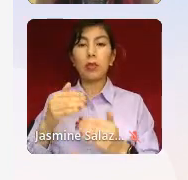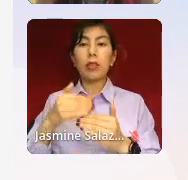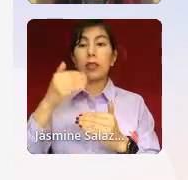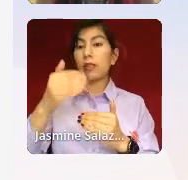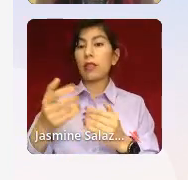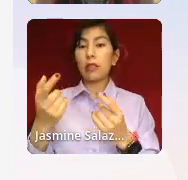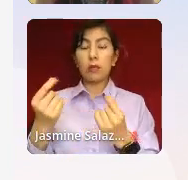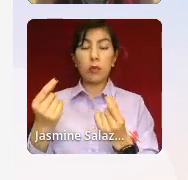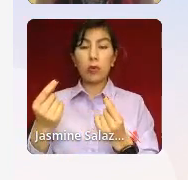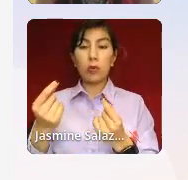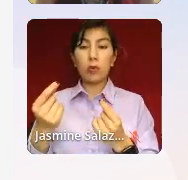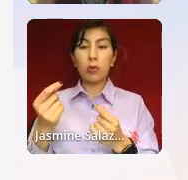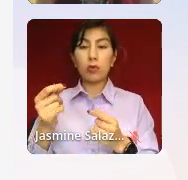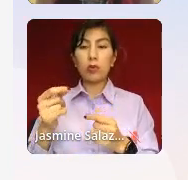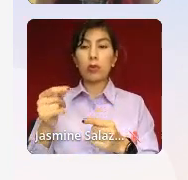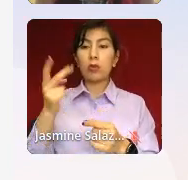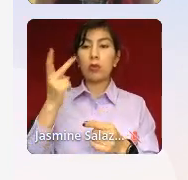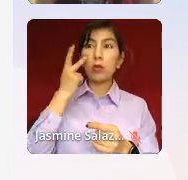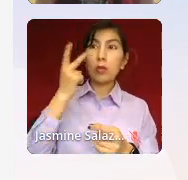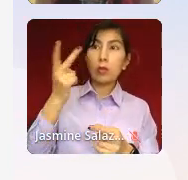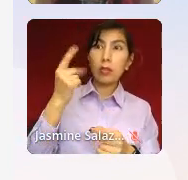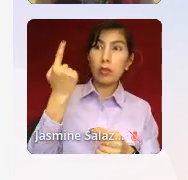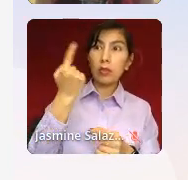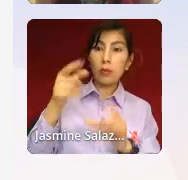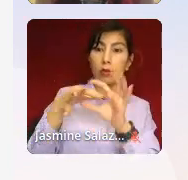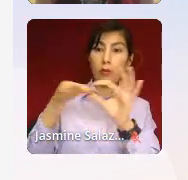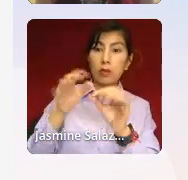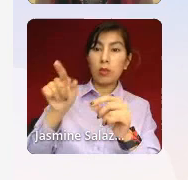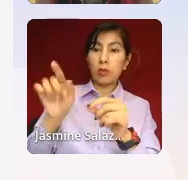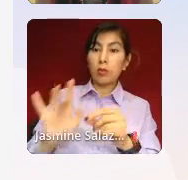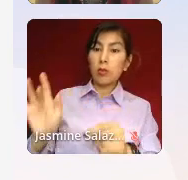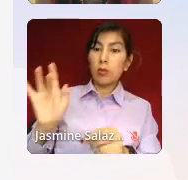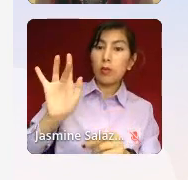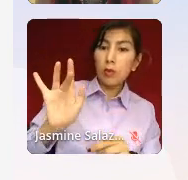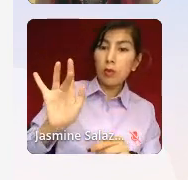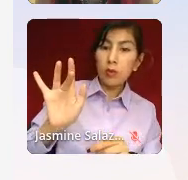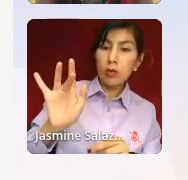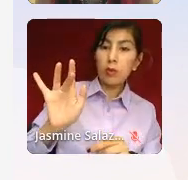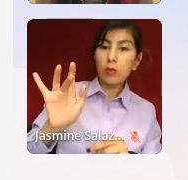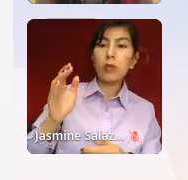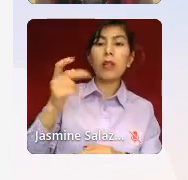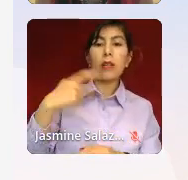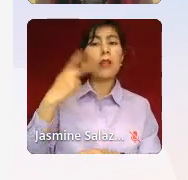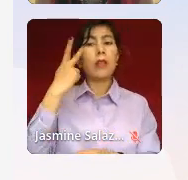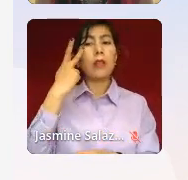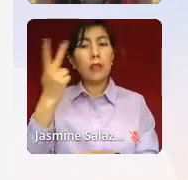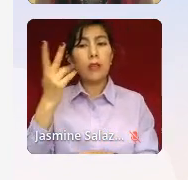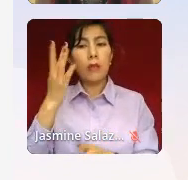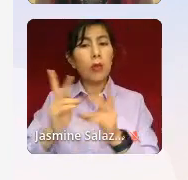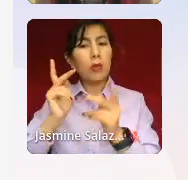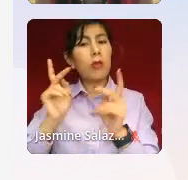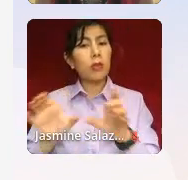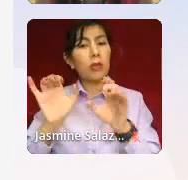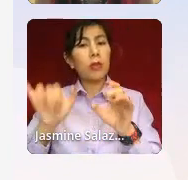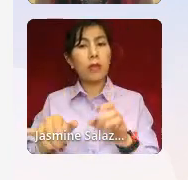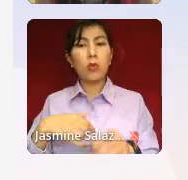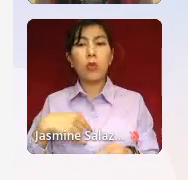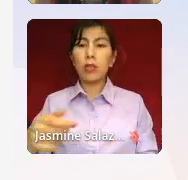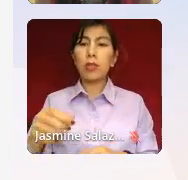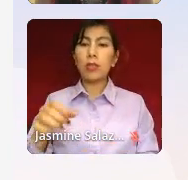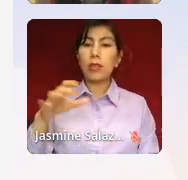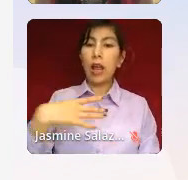do is you can hover over someone's message. And I already see that some folks have done that. You can like a